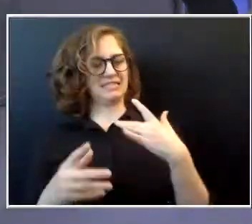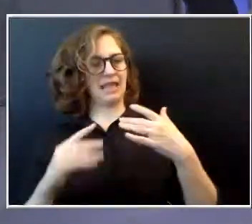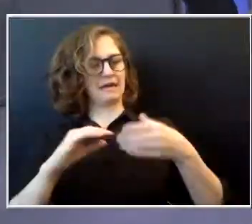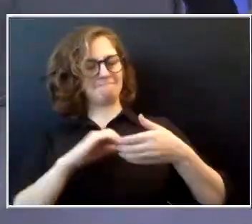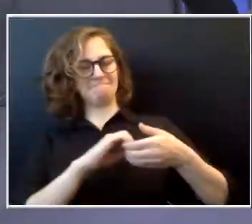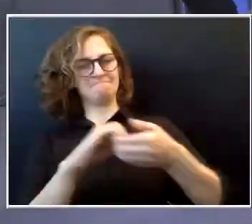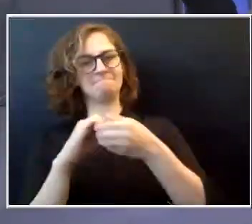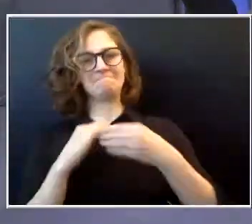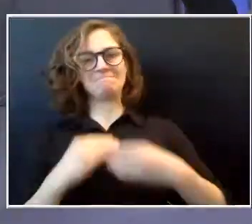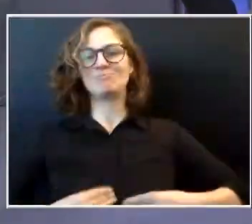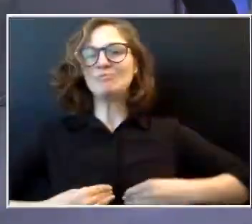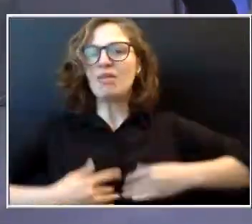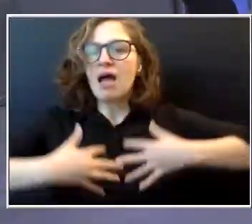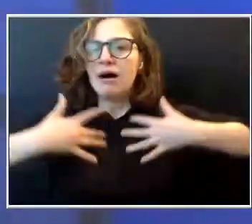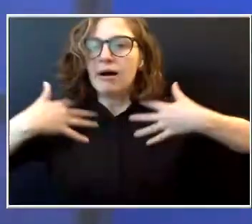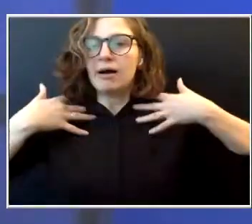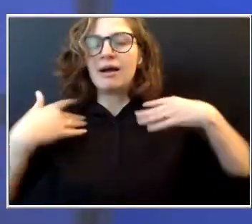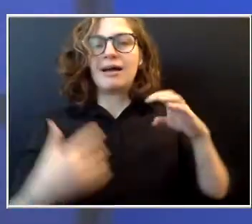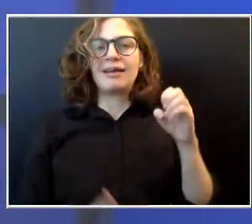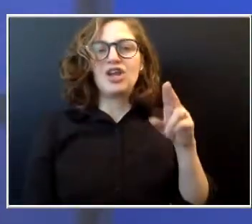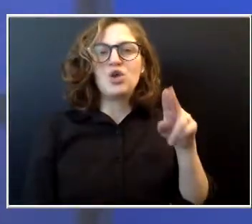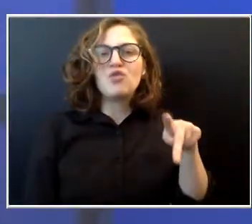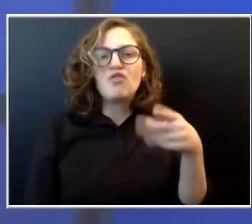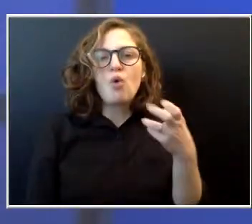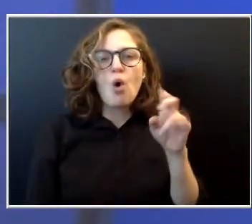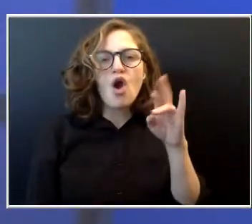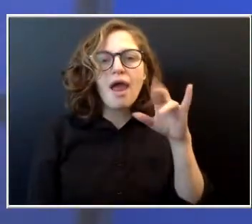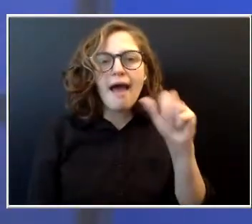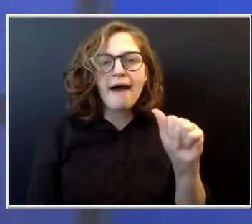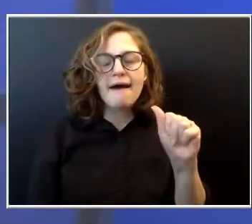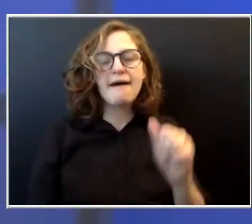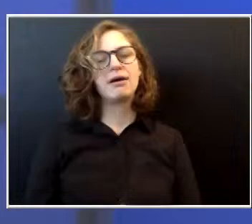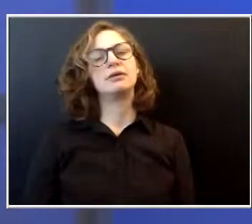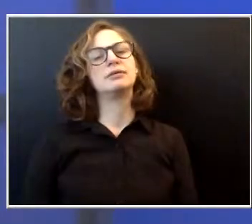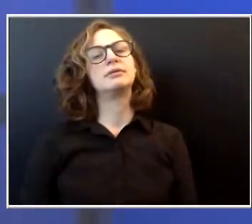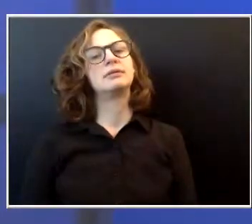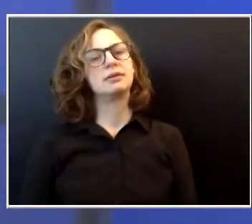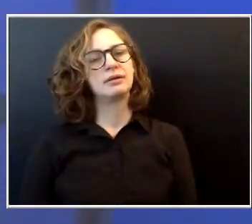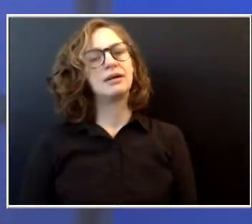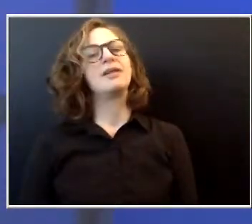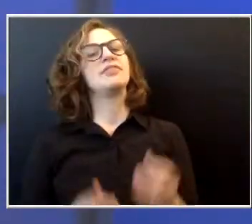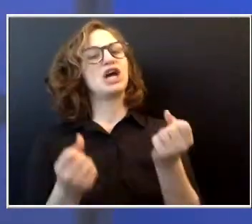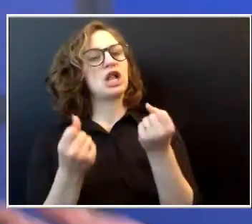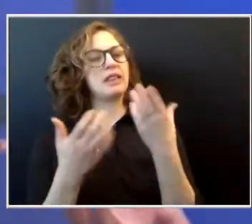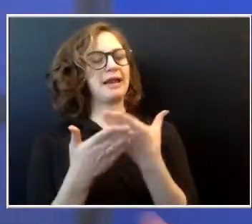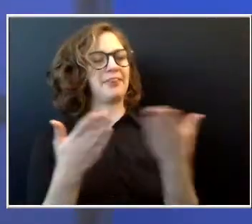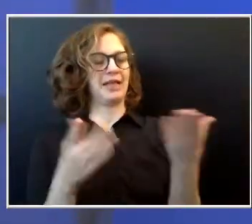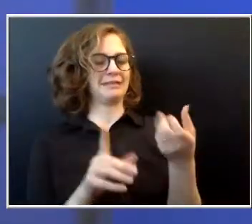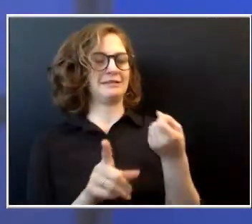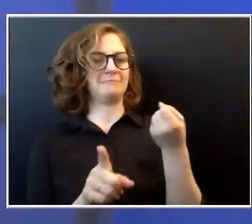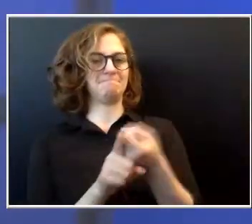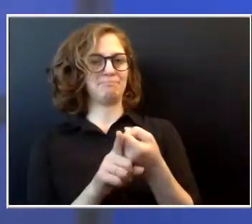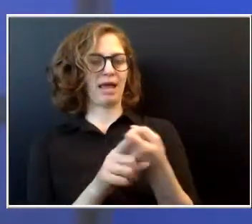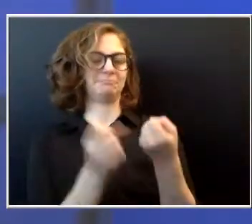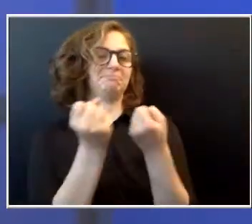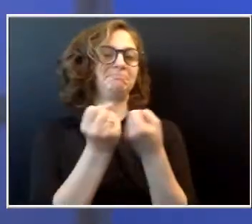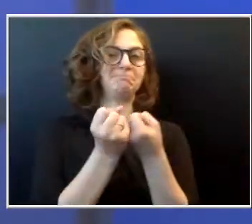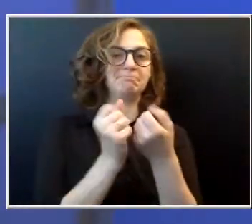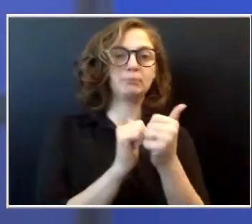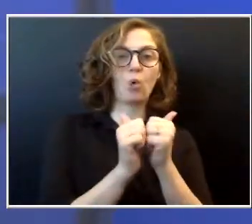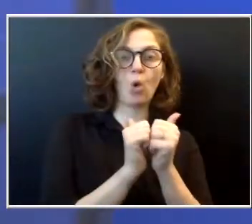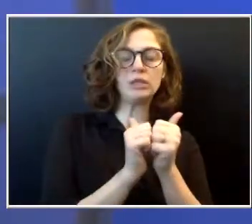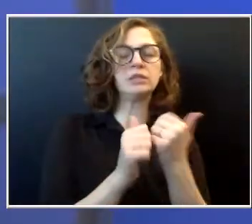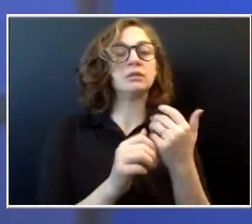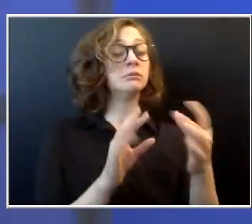city? Well, so there's a lot of different factors that come into sports fandom, and you know, talking about having like an increased heart rate during the